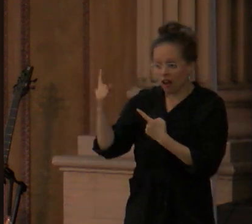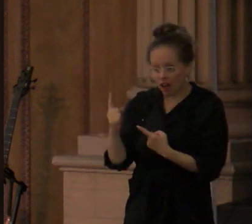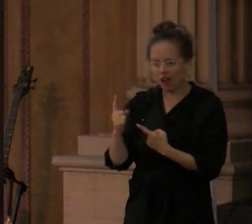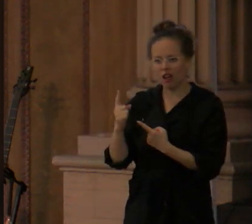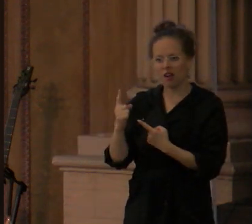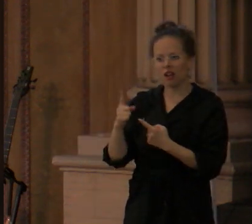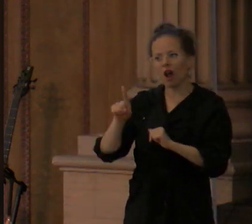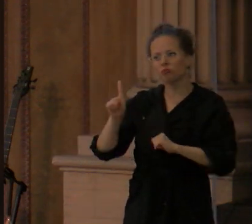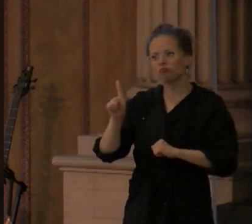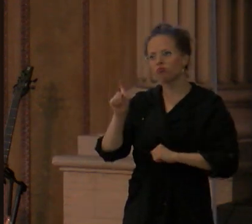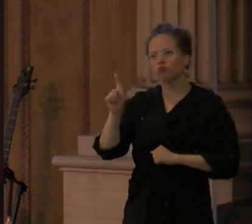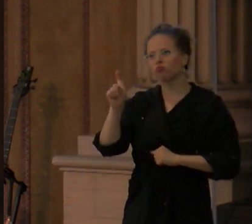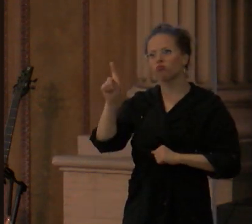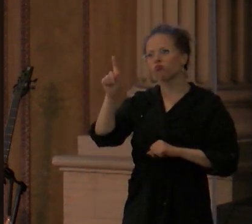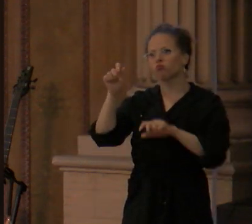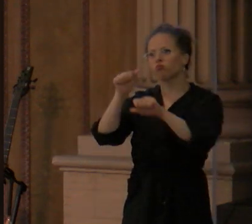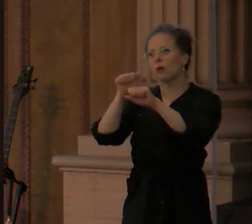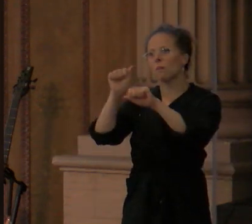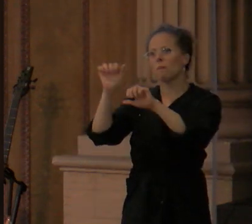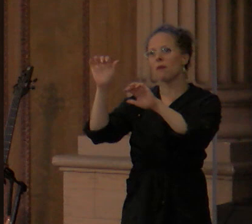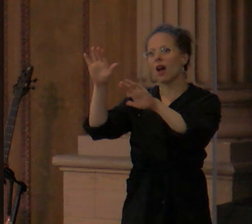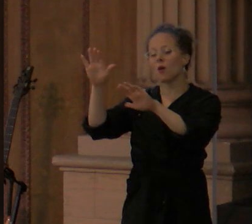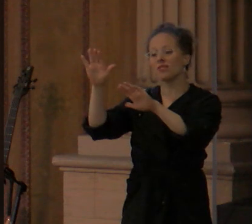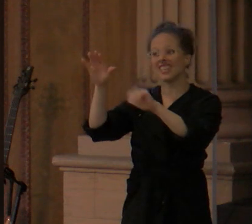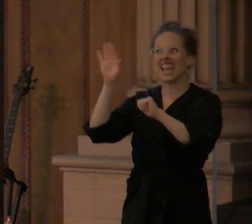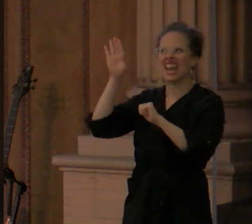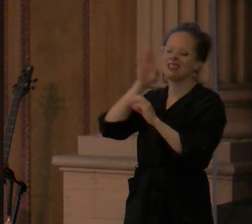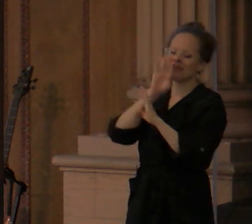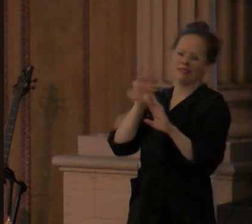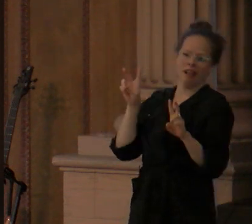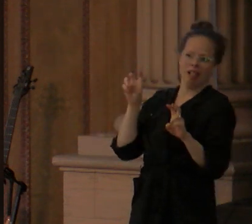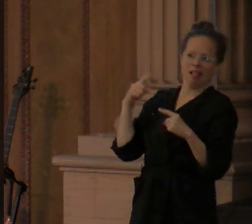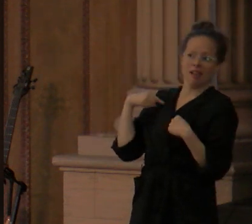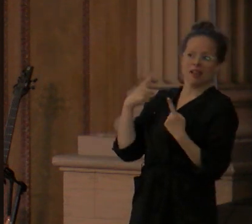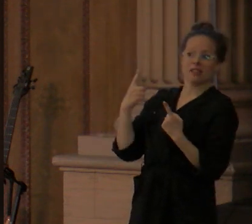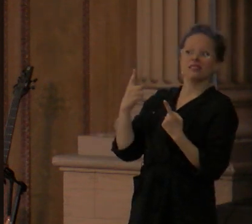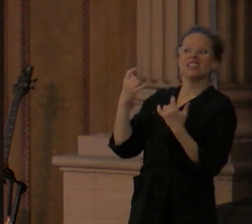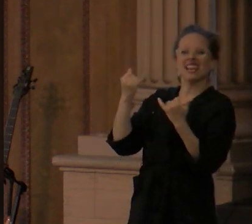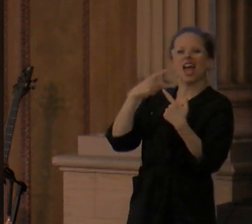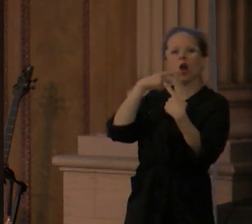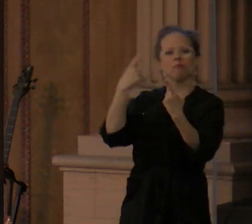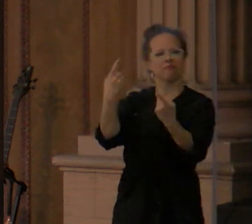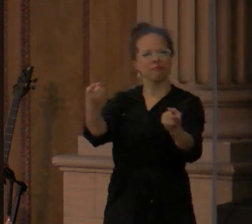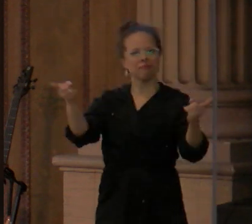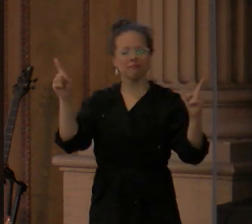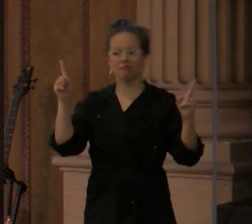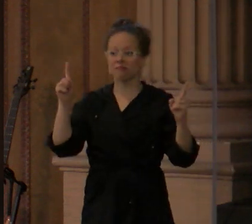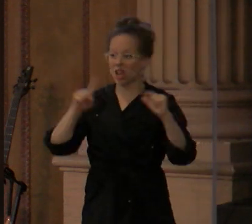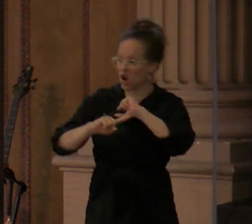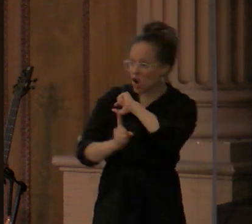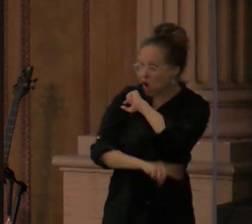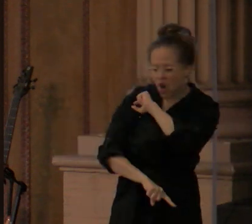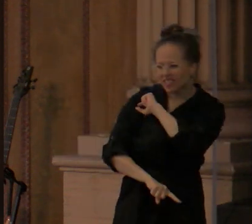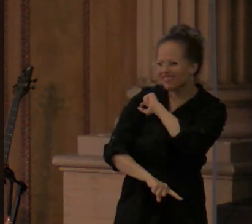walks up a mountain, and he breaks his silence by pronouncing not a curse, but a blessing.